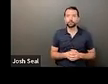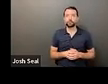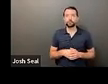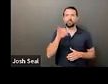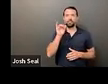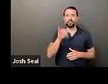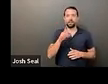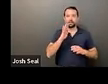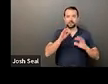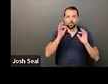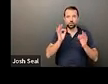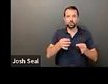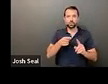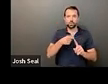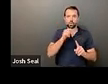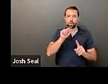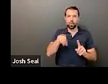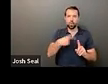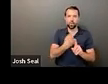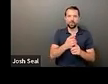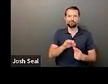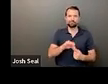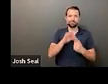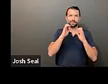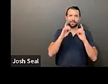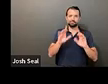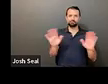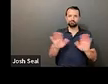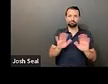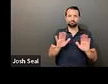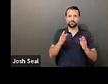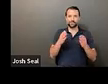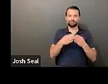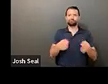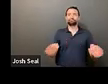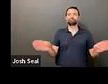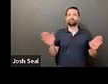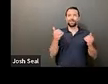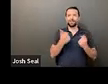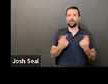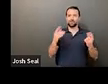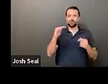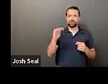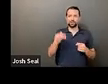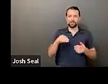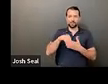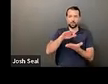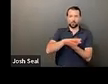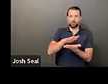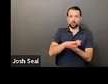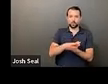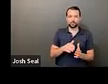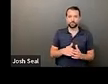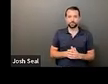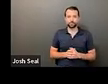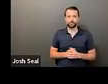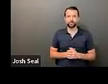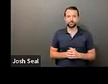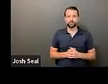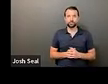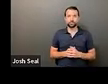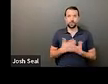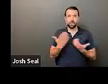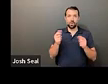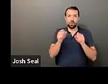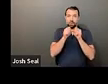just a special ed issue. That's, you know, school wide. So we really want to get that information out, because as you know, a lot of times that